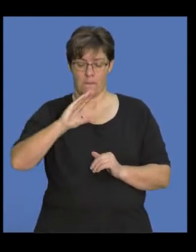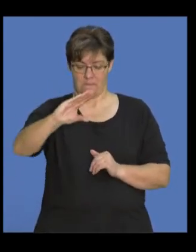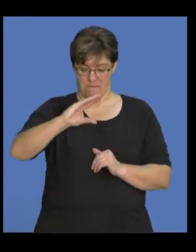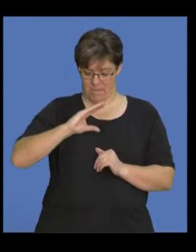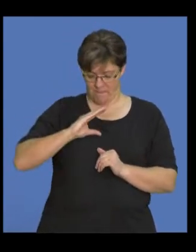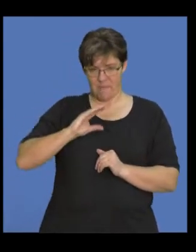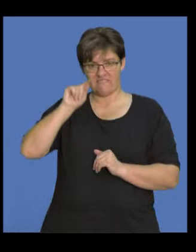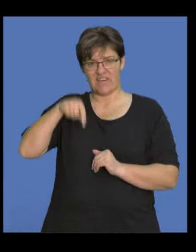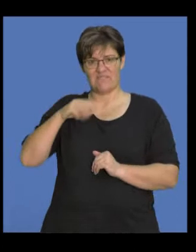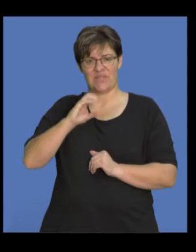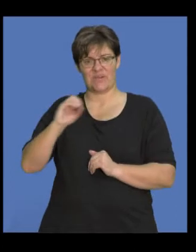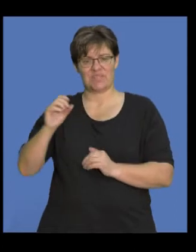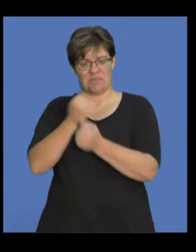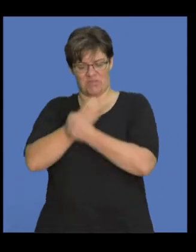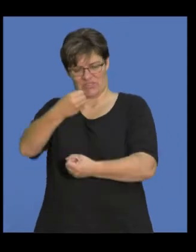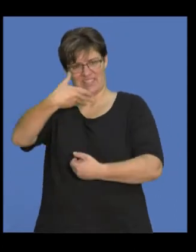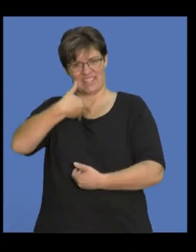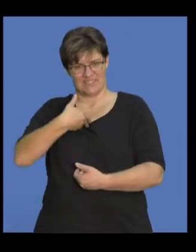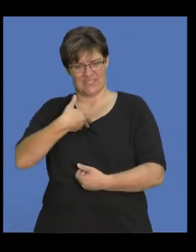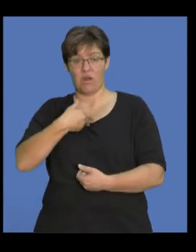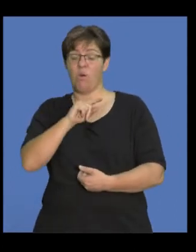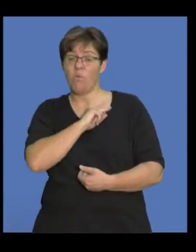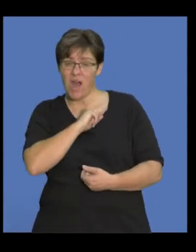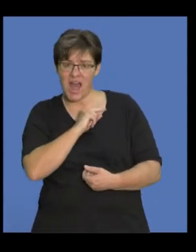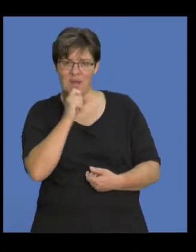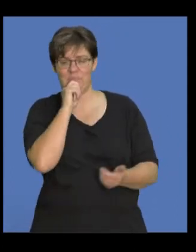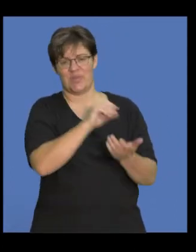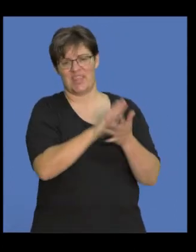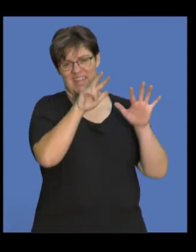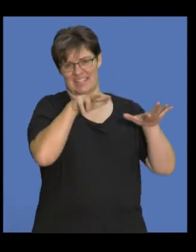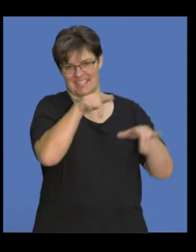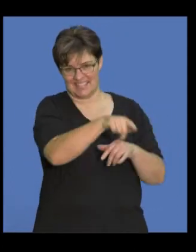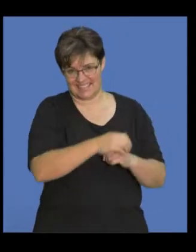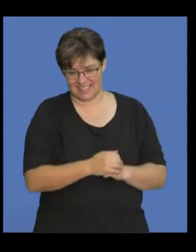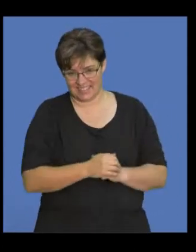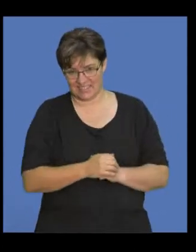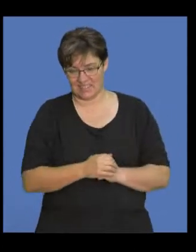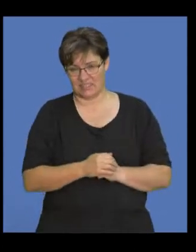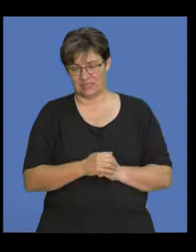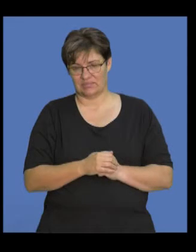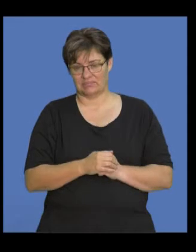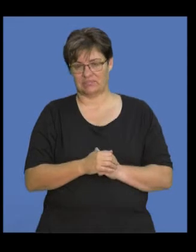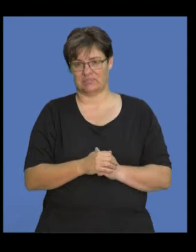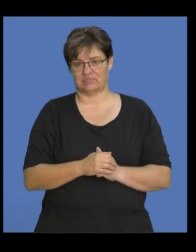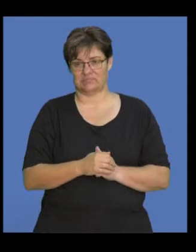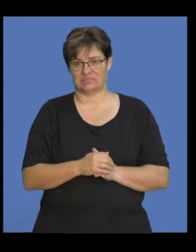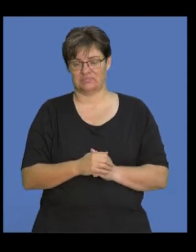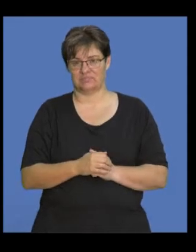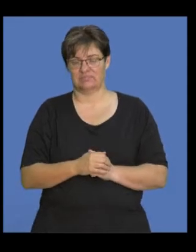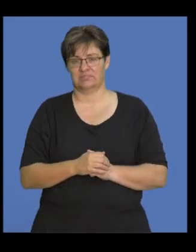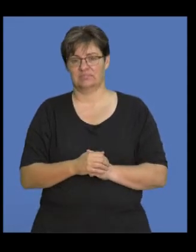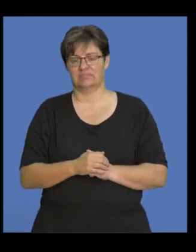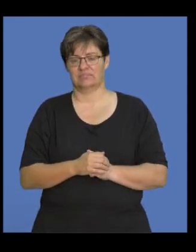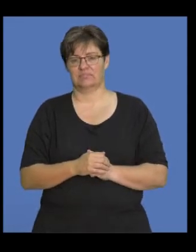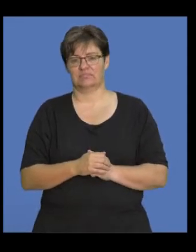of 5,000 from his parents for his 18th birthday, right? For his 18th